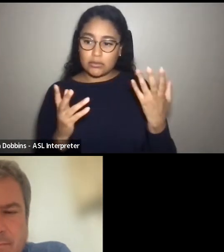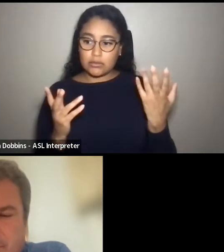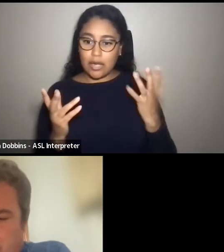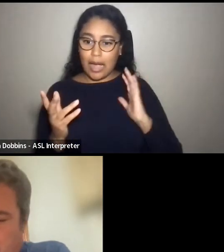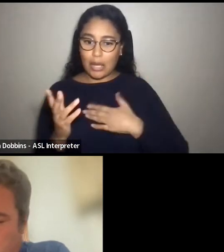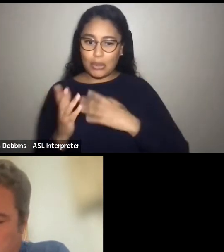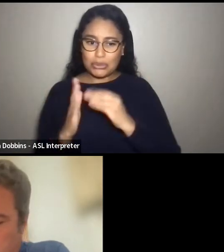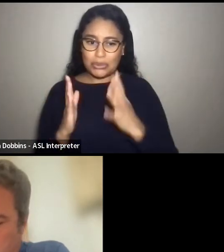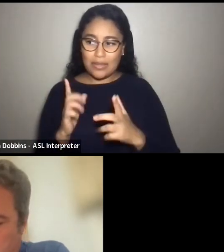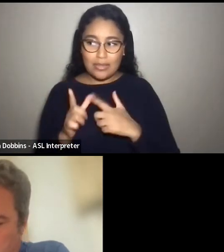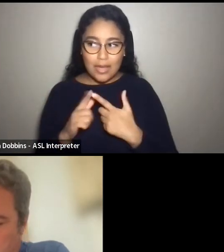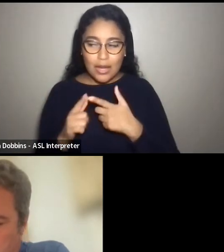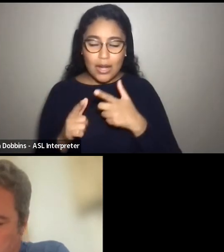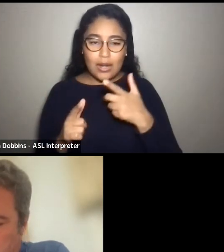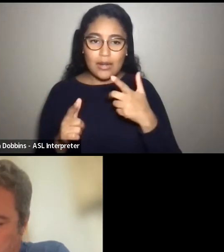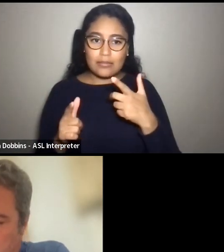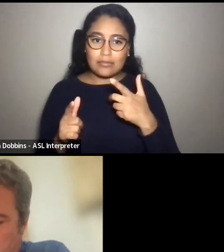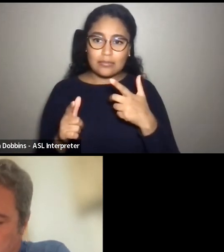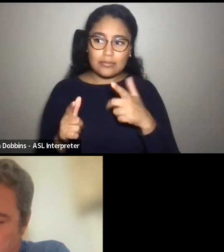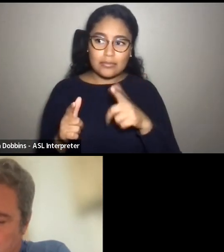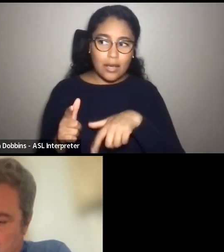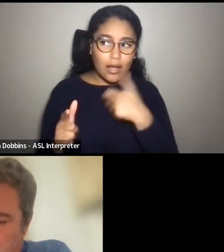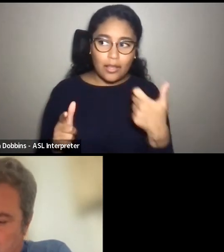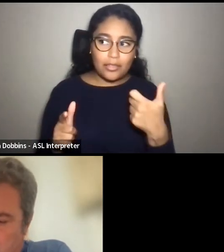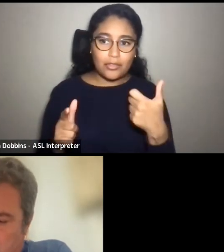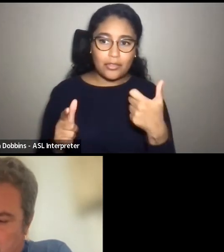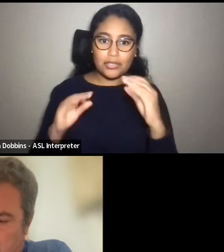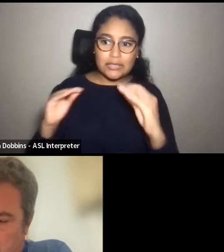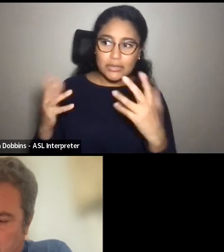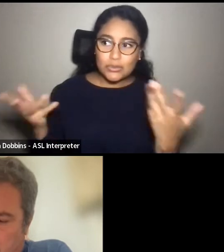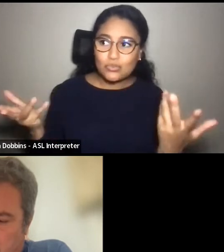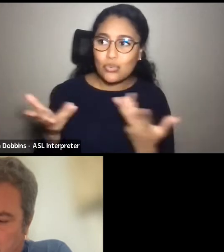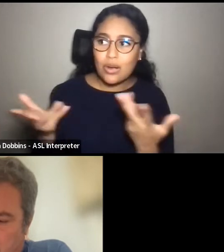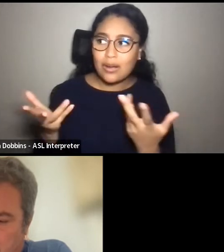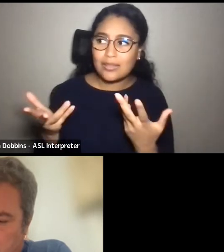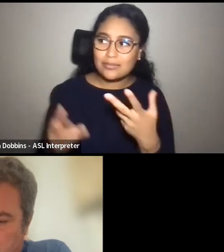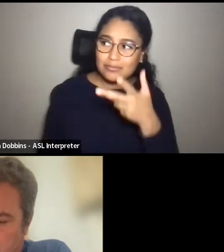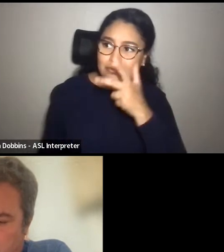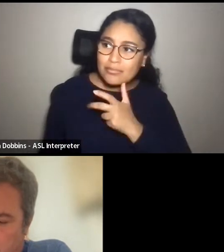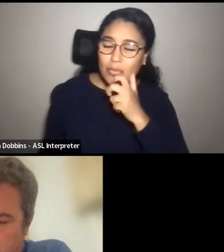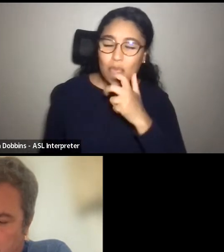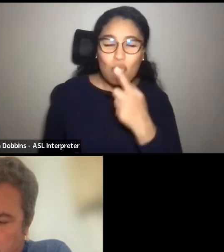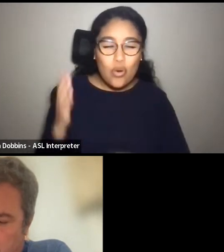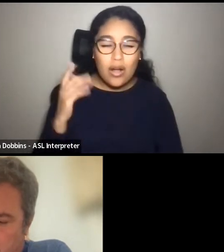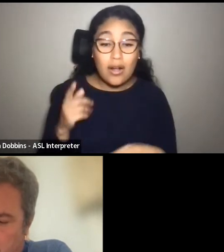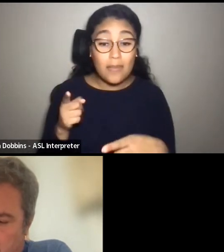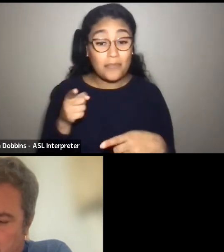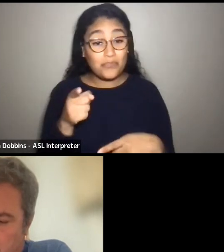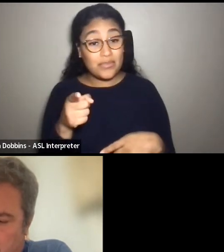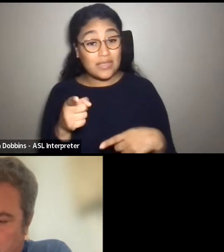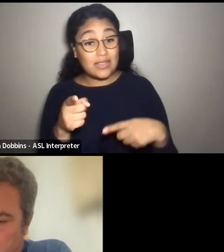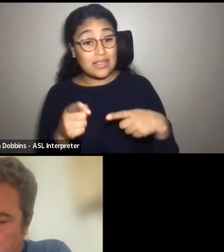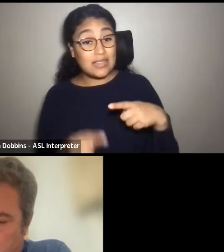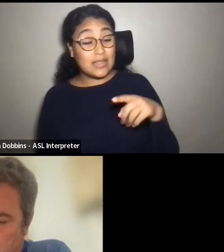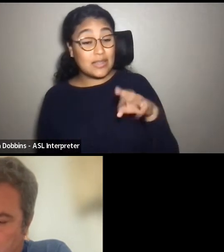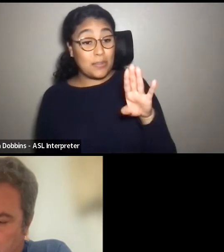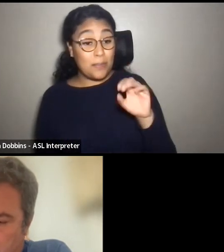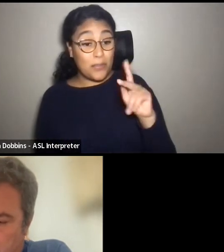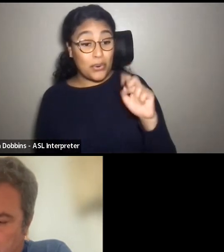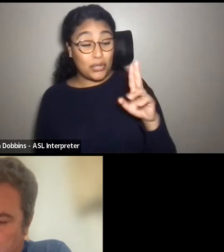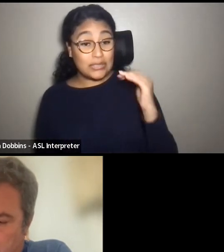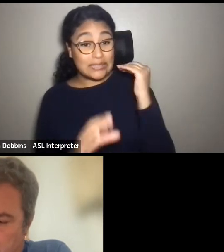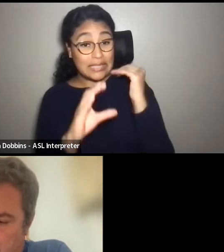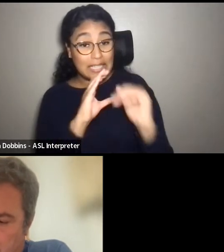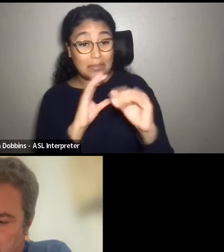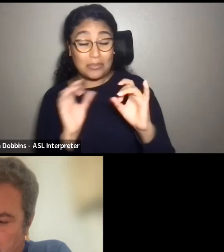what information they will receive instead. Among the information they received was the superintendent's woefully insufficient and